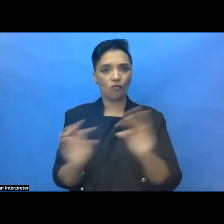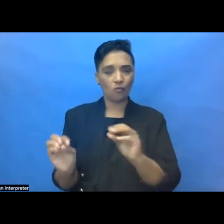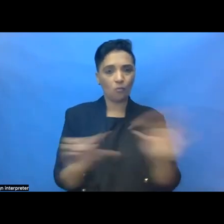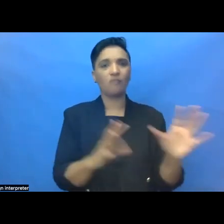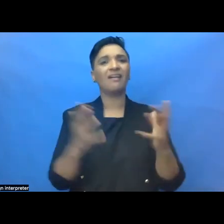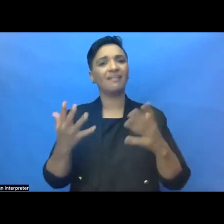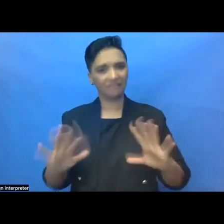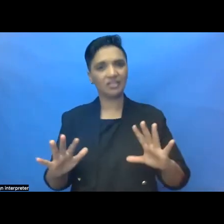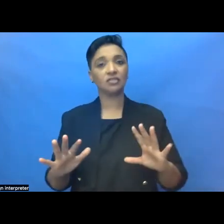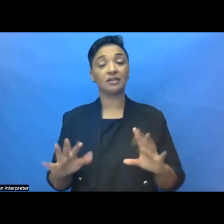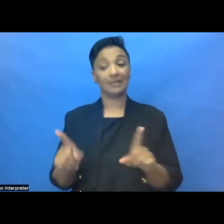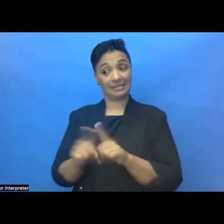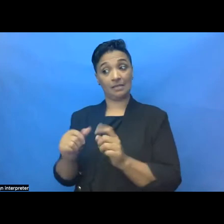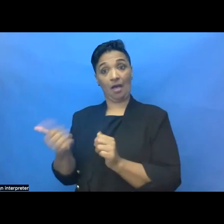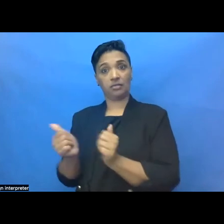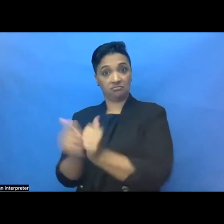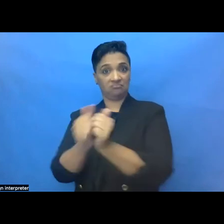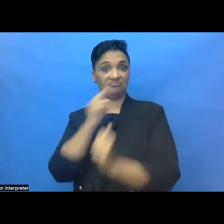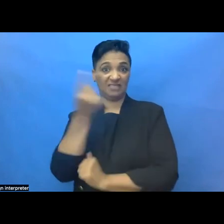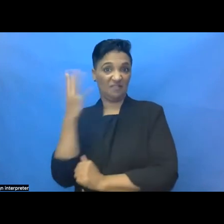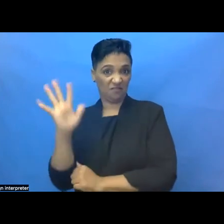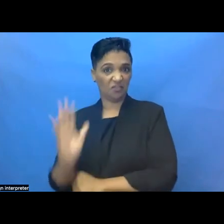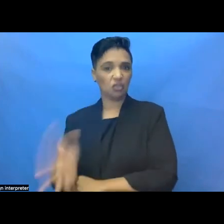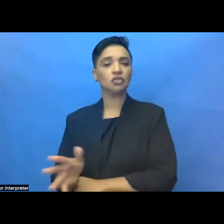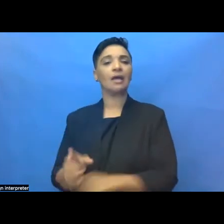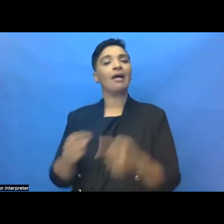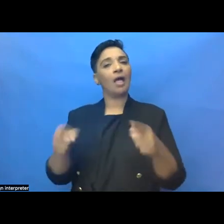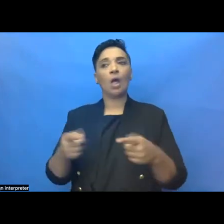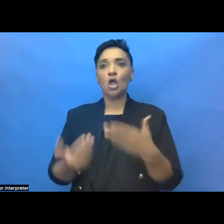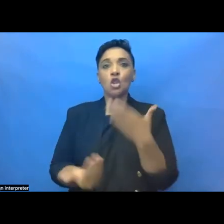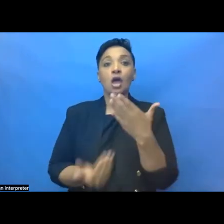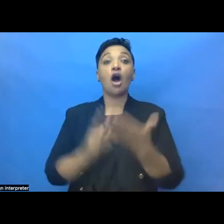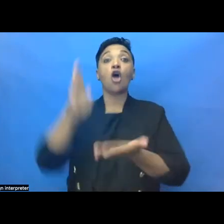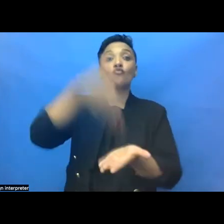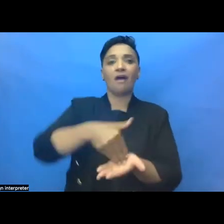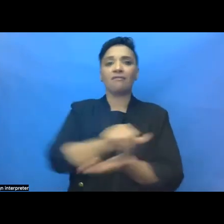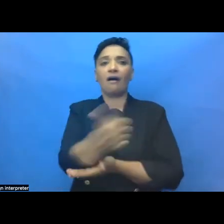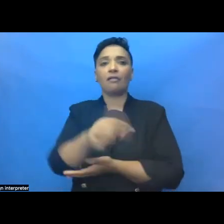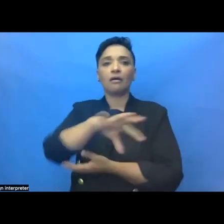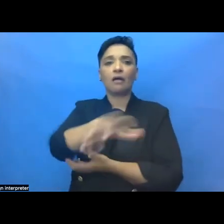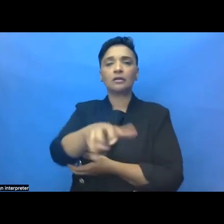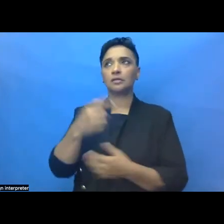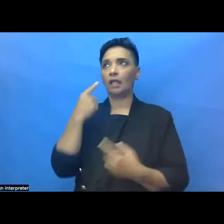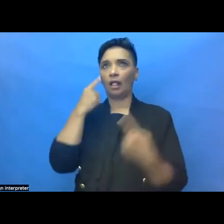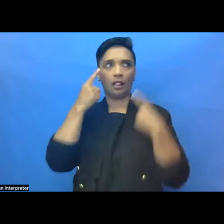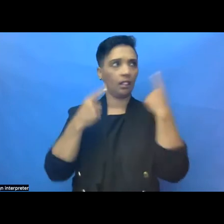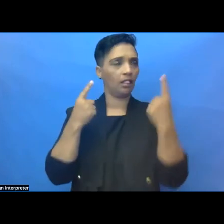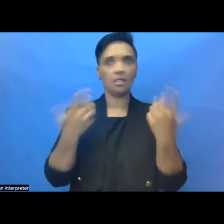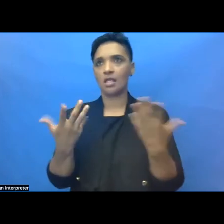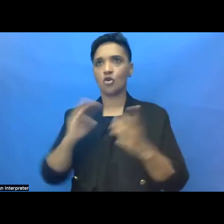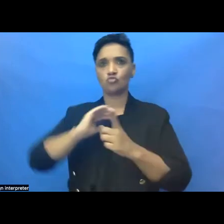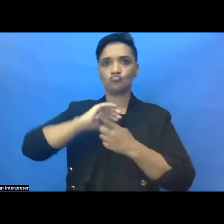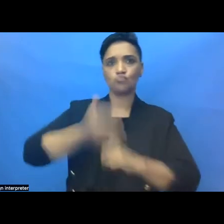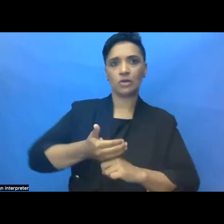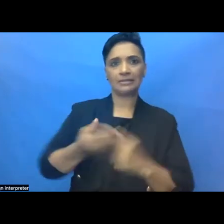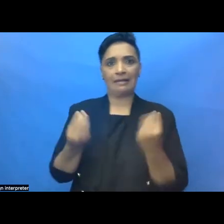on, face a plethora of new and renewed protection risks in situations of